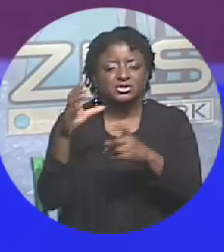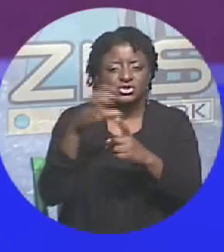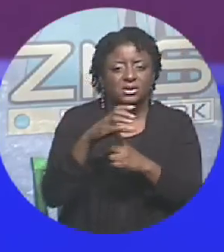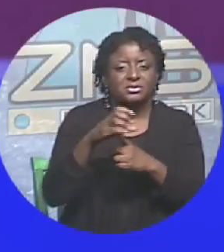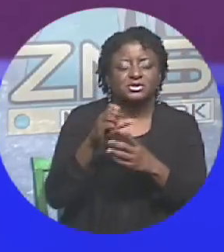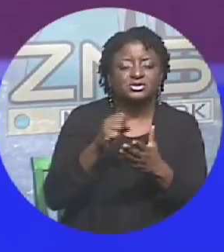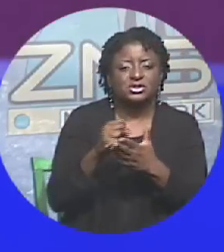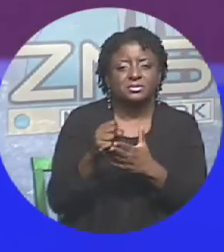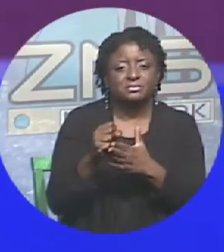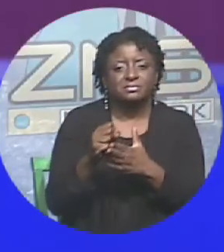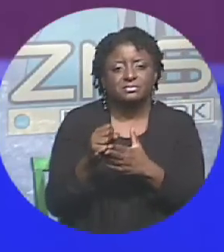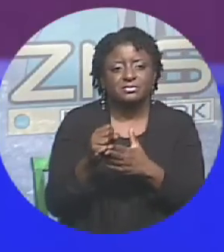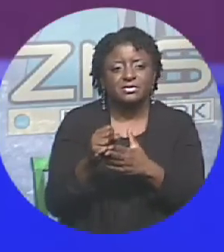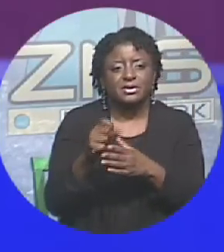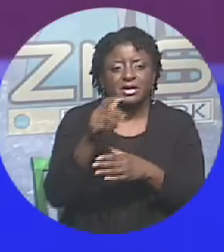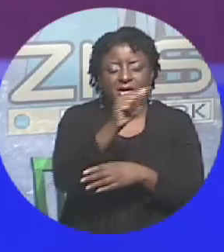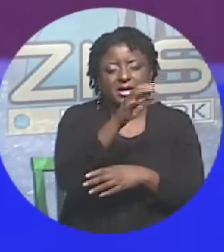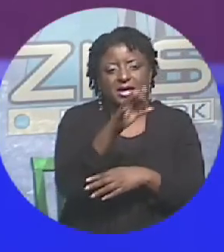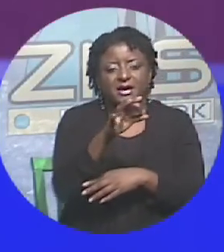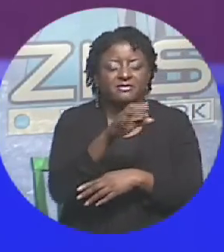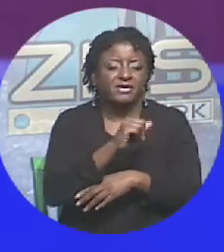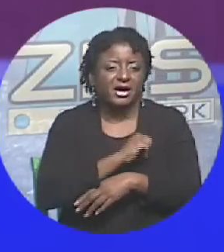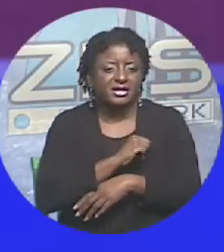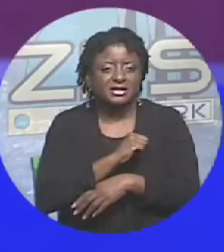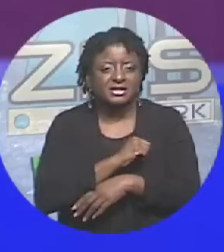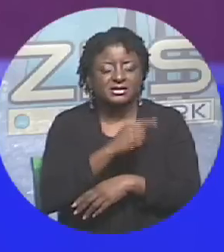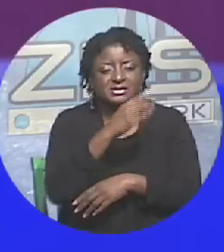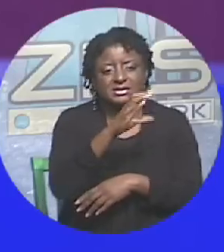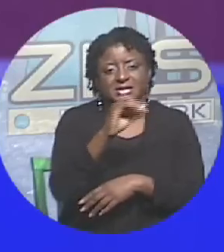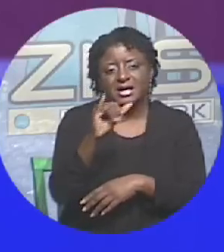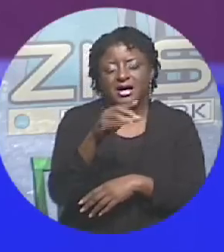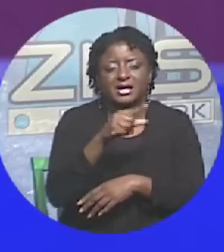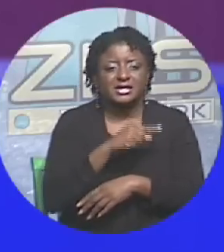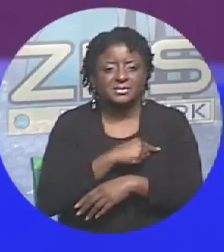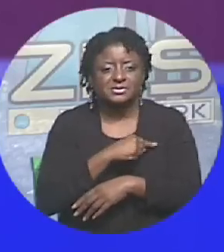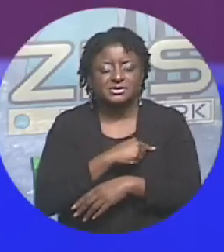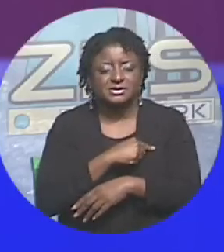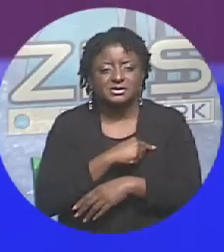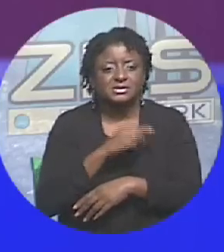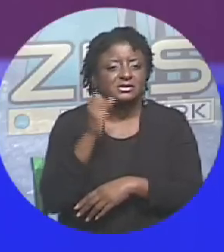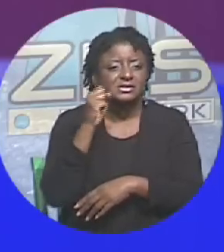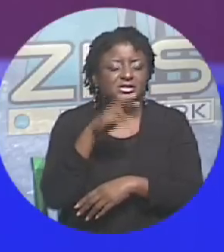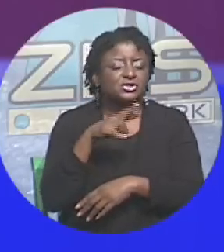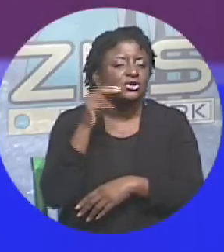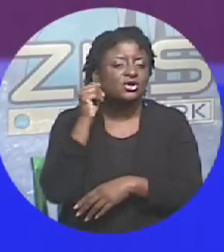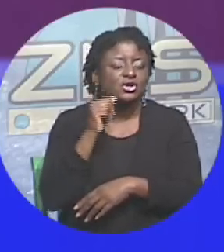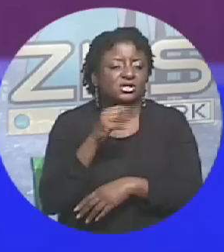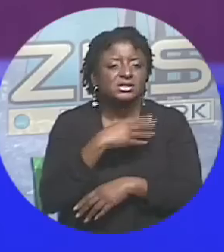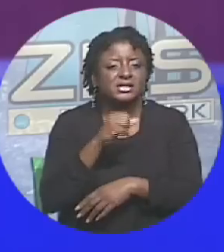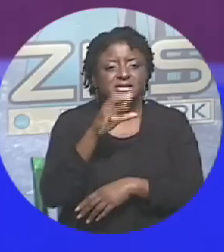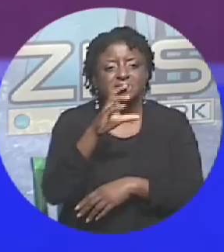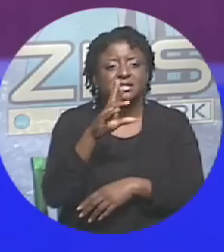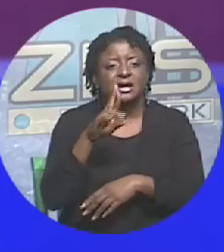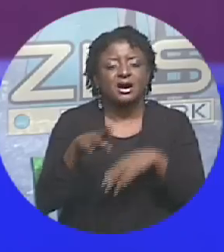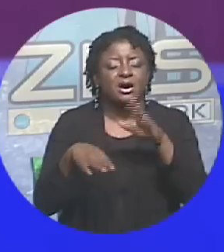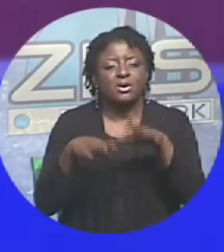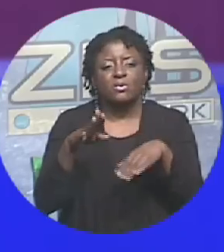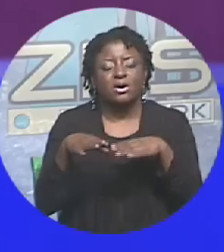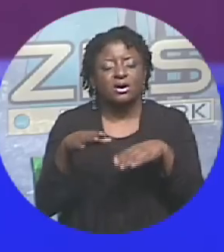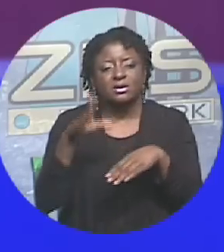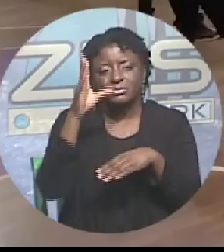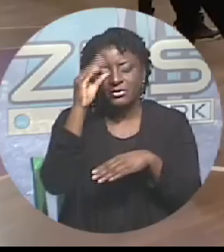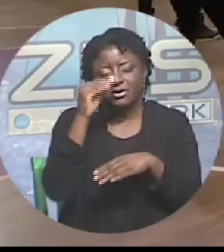Division, the AF Adley Junior Boys, C.I. Gibson Senior Girls, and C.L. Walker Senior Boys. Taking the call in this one is Jonathan